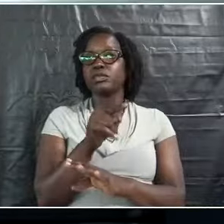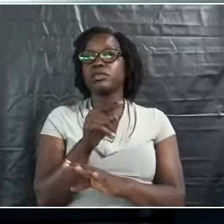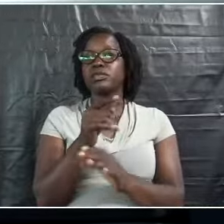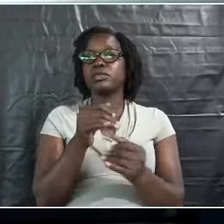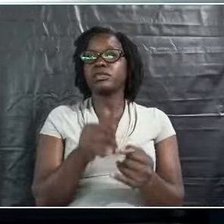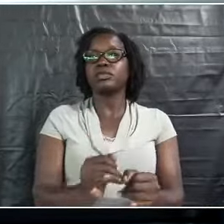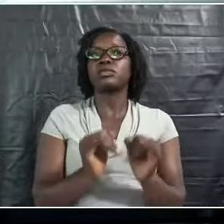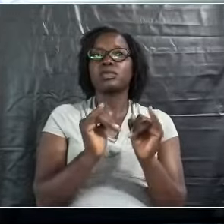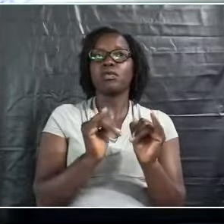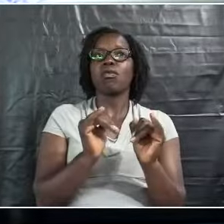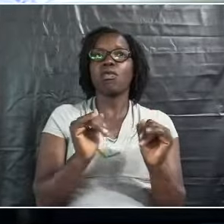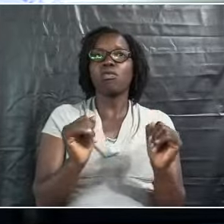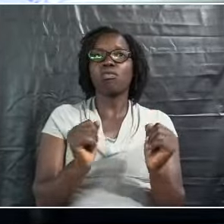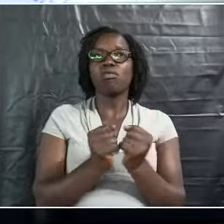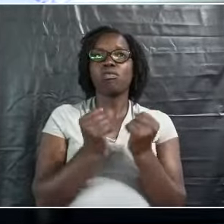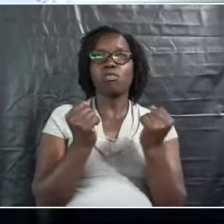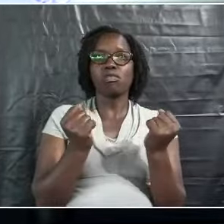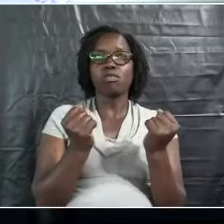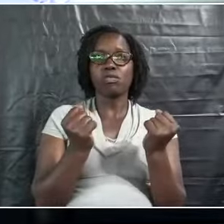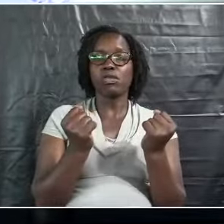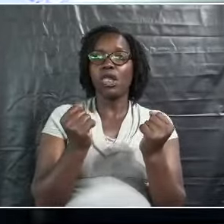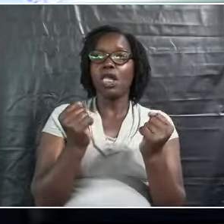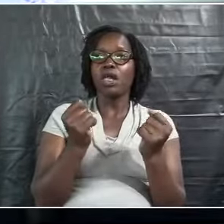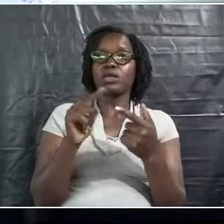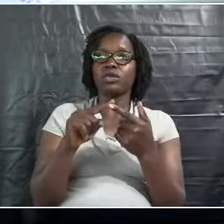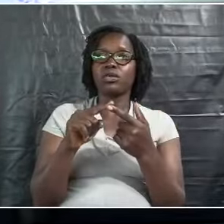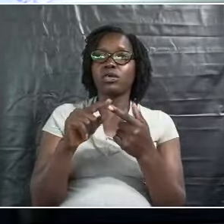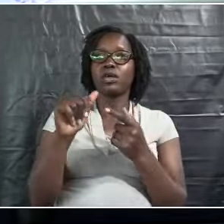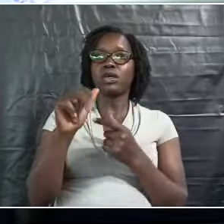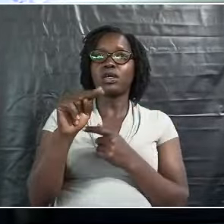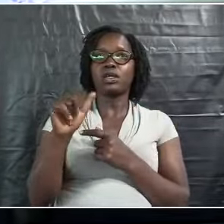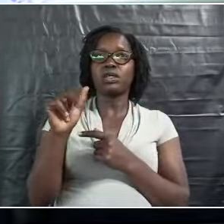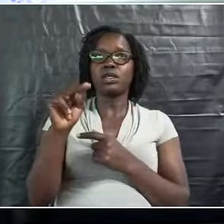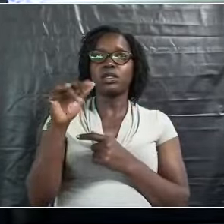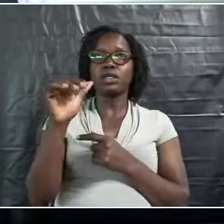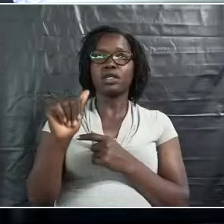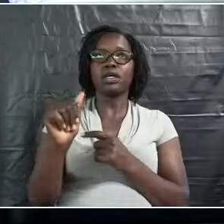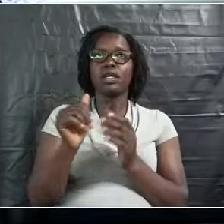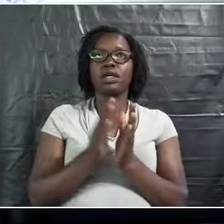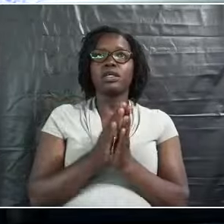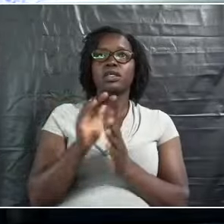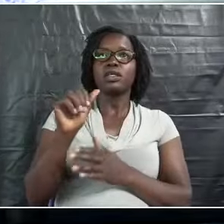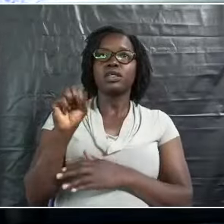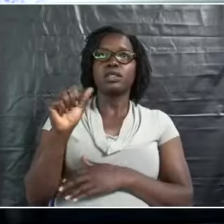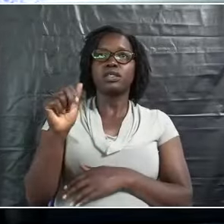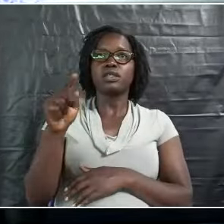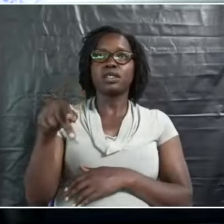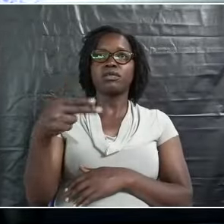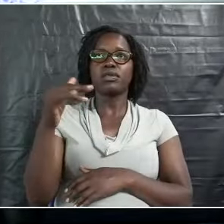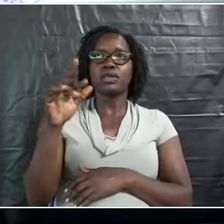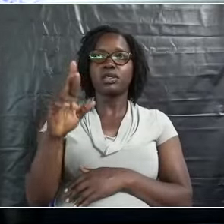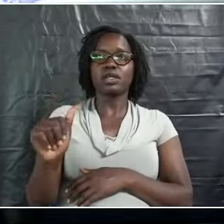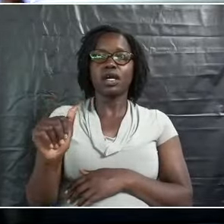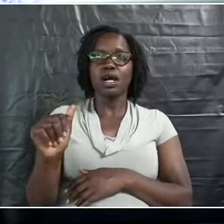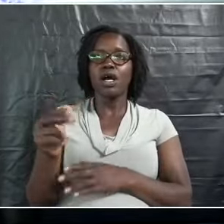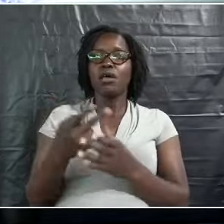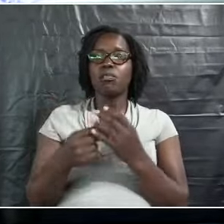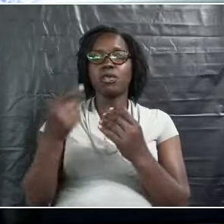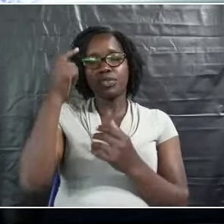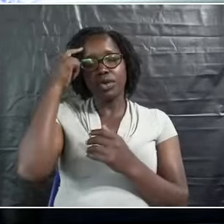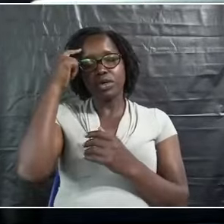trial came to Ananias and Sapphira, they thought they were strong people. That's what they